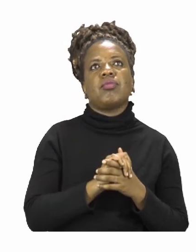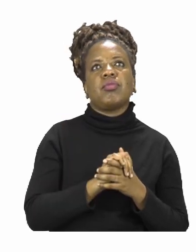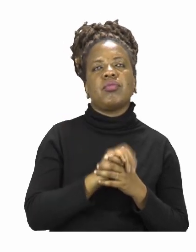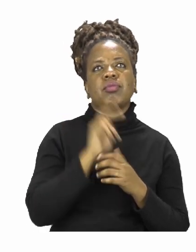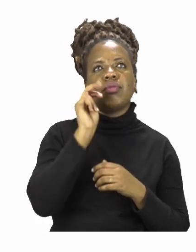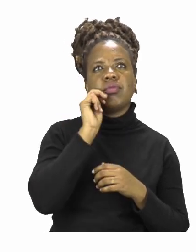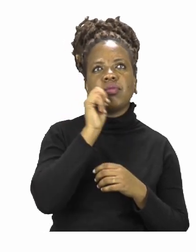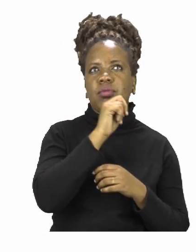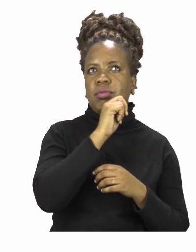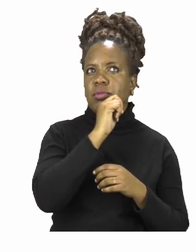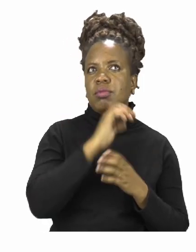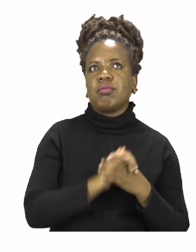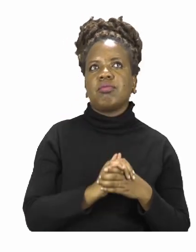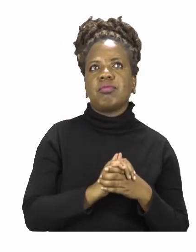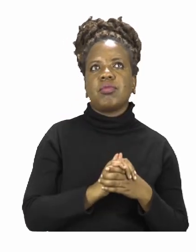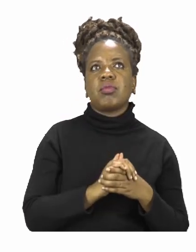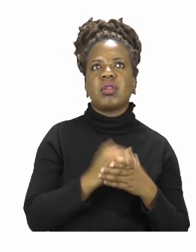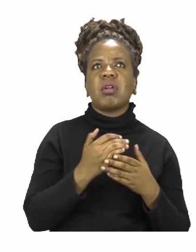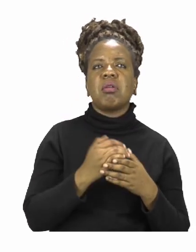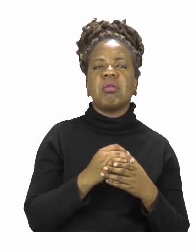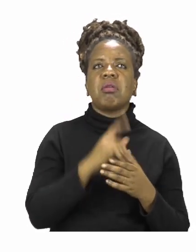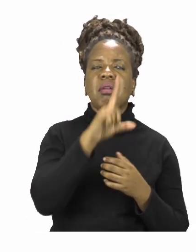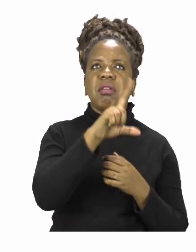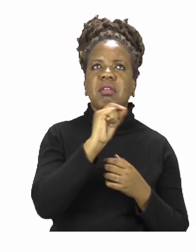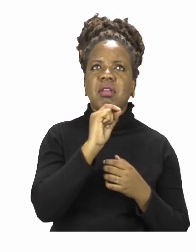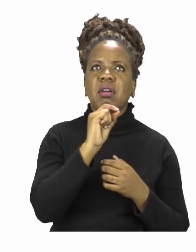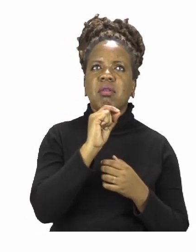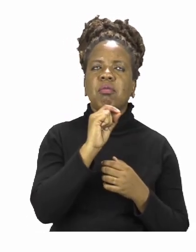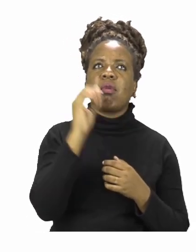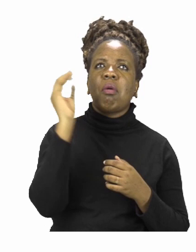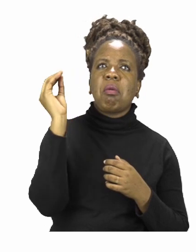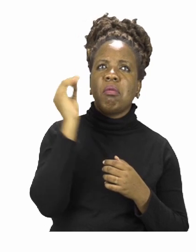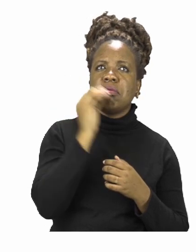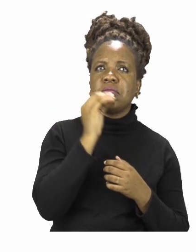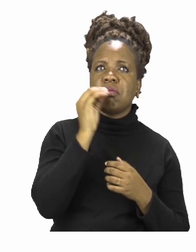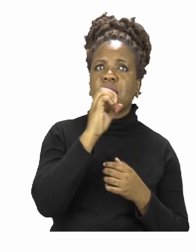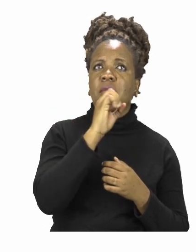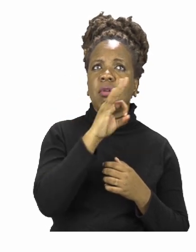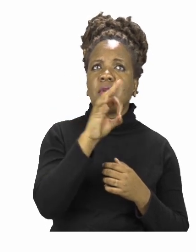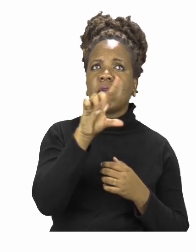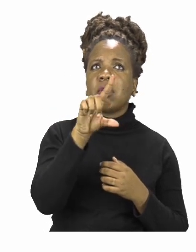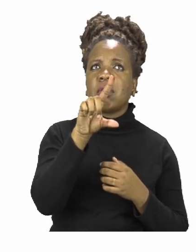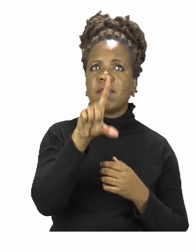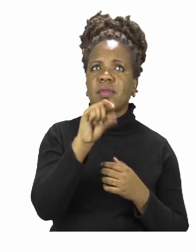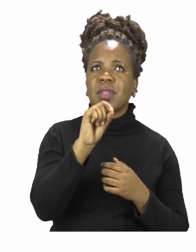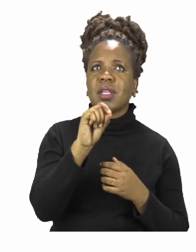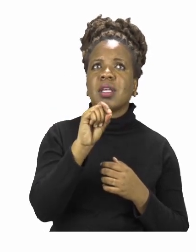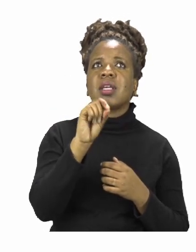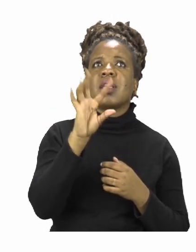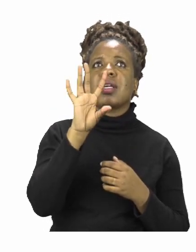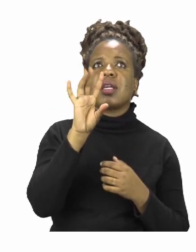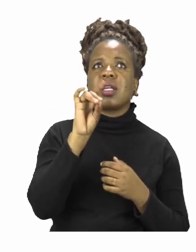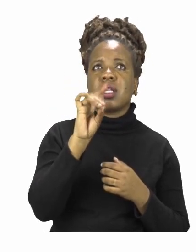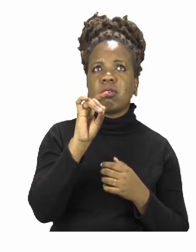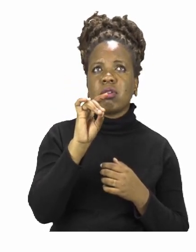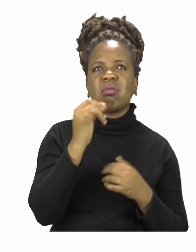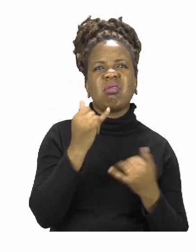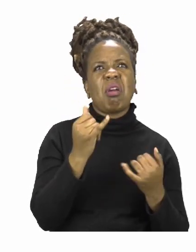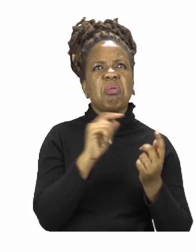the dog's food. So we know that the food belongs to the dog